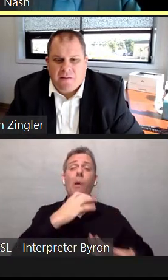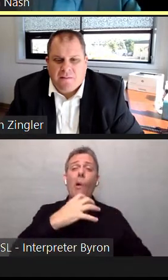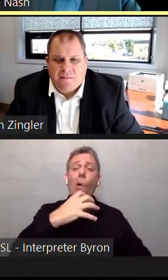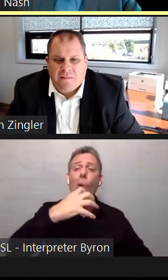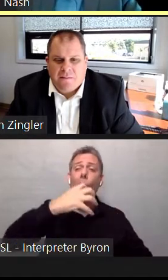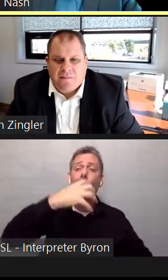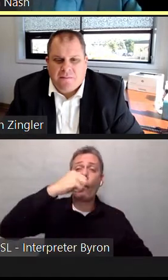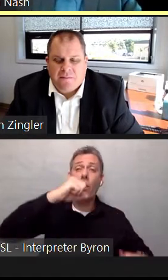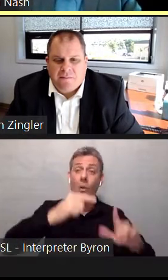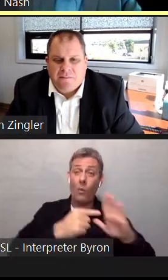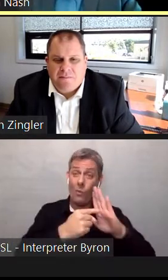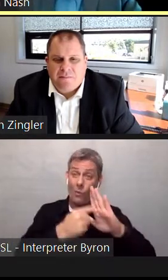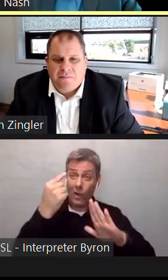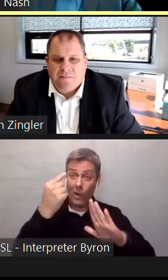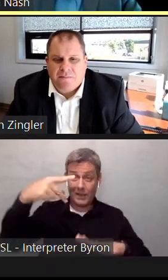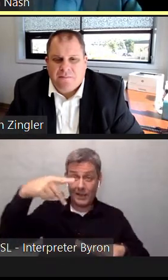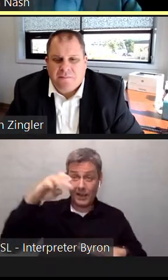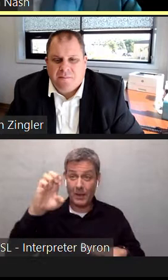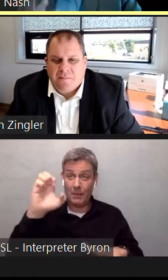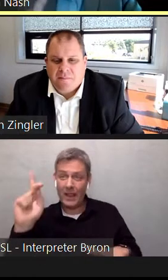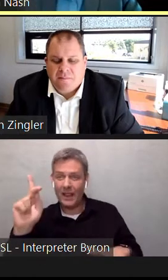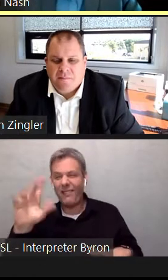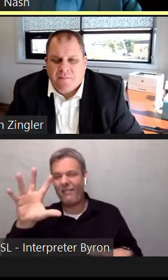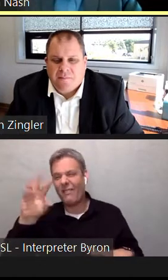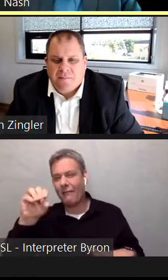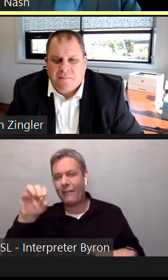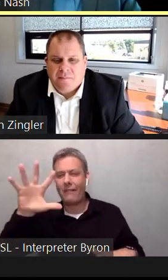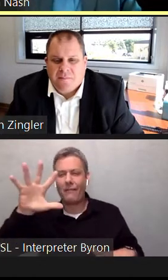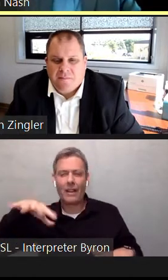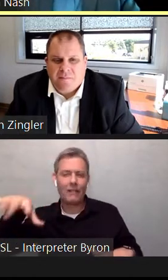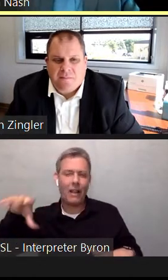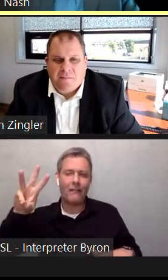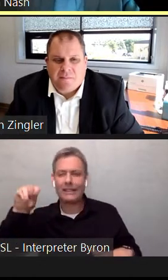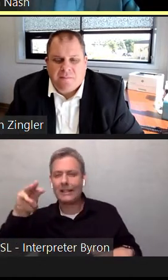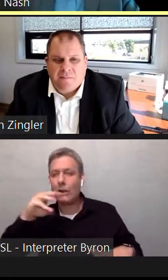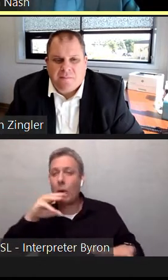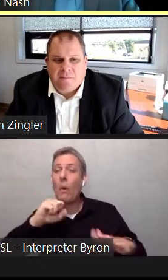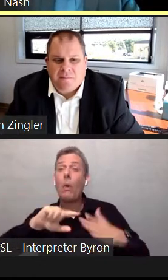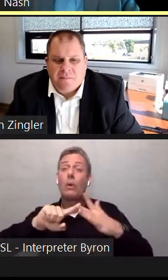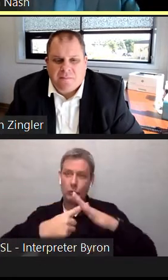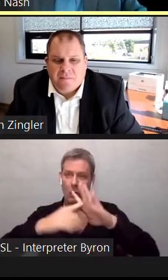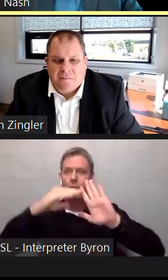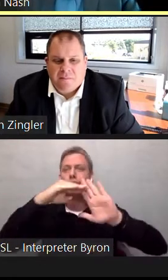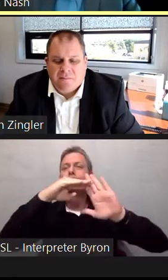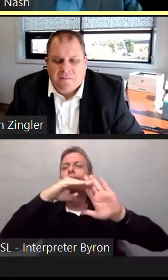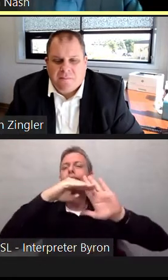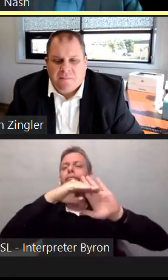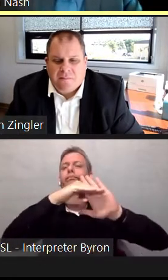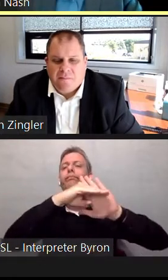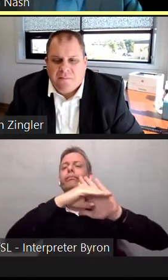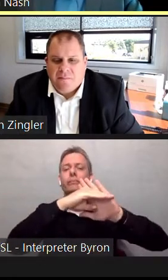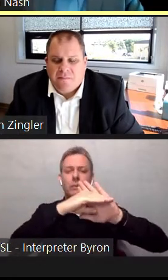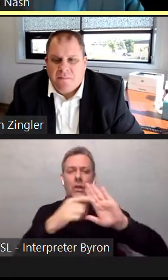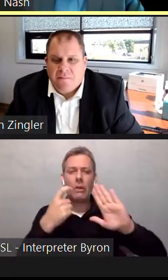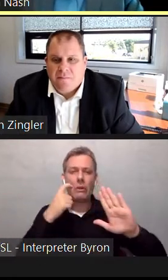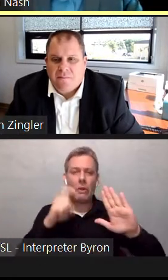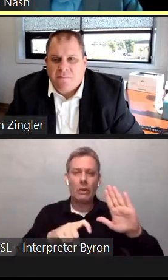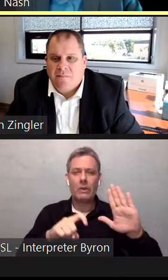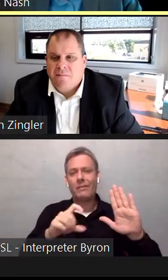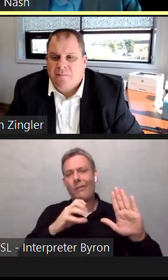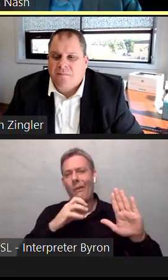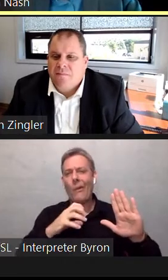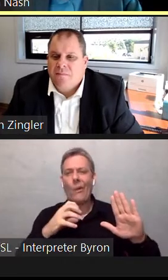once we hit the peak at 50, 55, 60 years old, then it starts to slide off. And particularly with the older population,